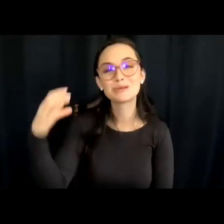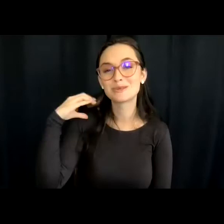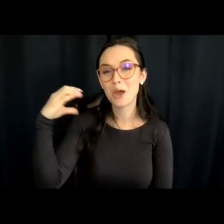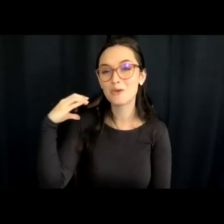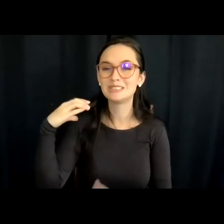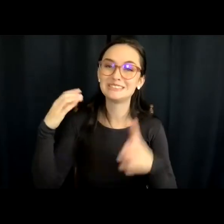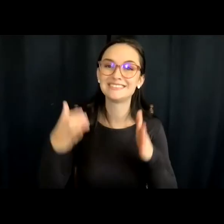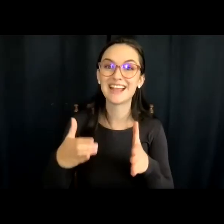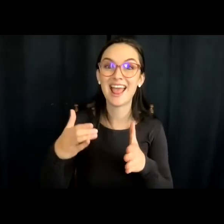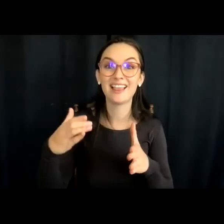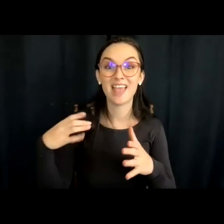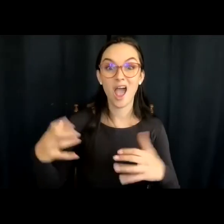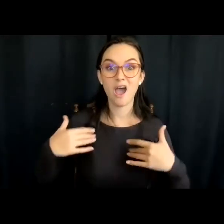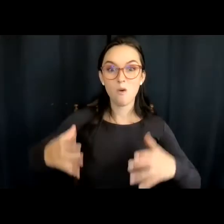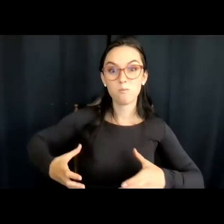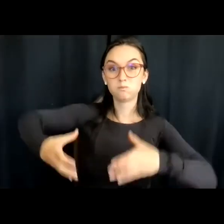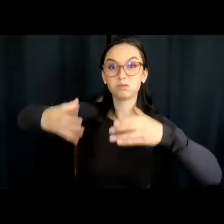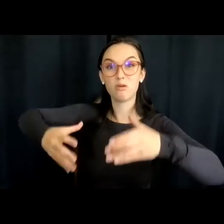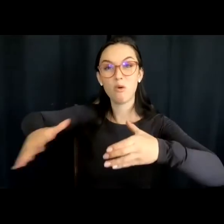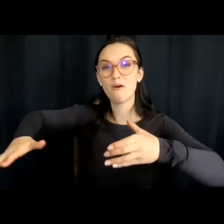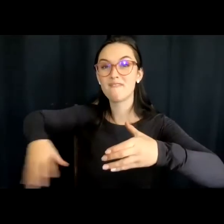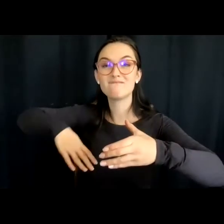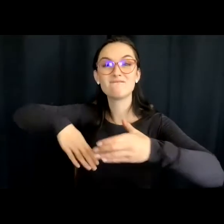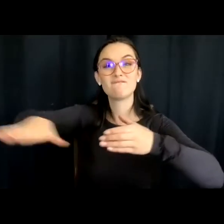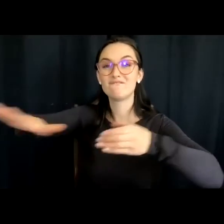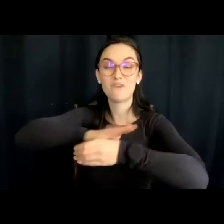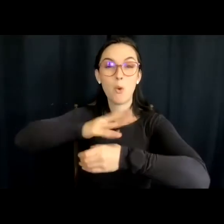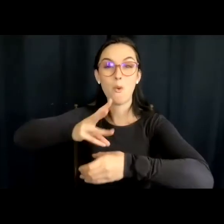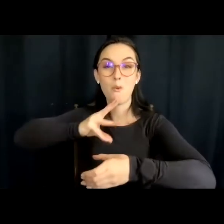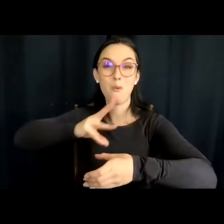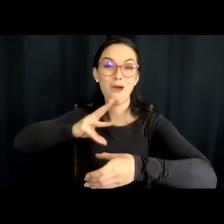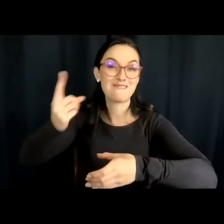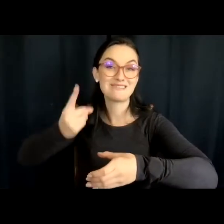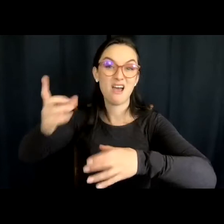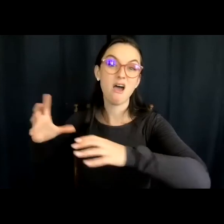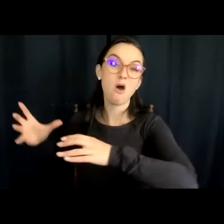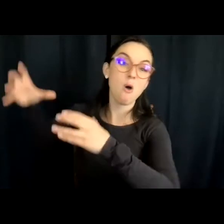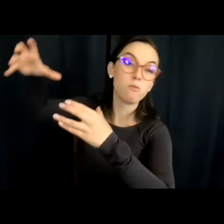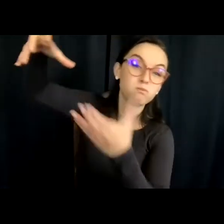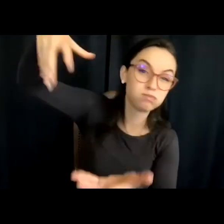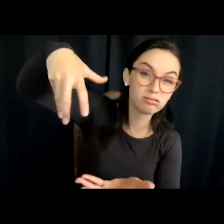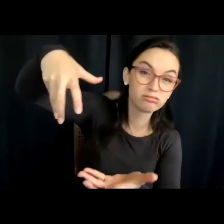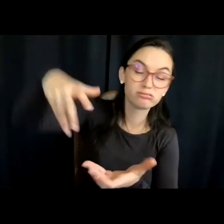an unexpected shower. The coach cheered, "Go Ducks!"